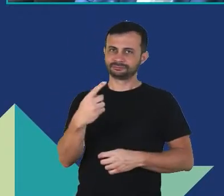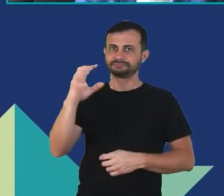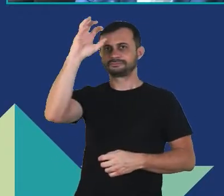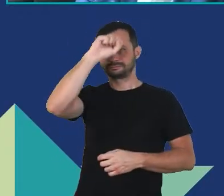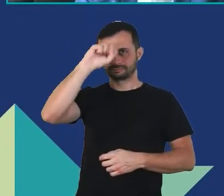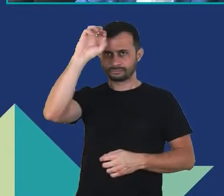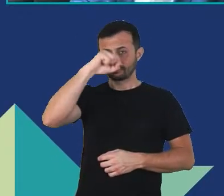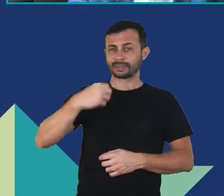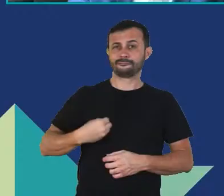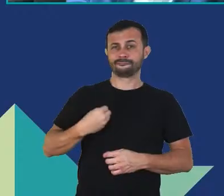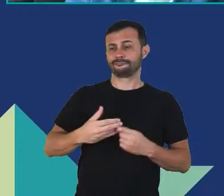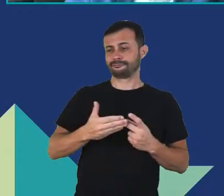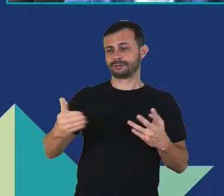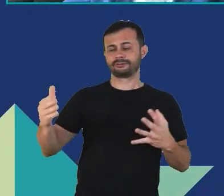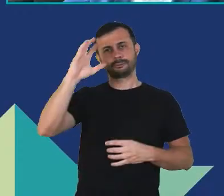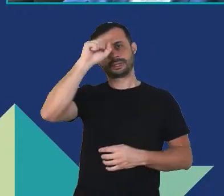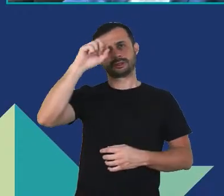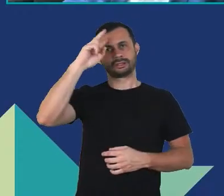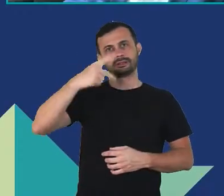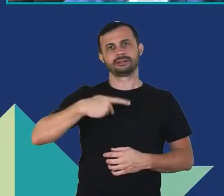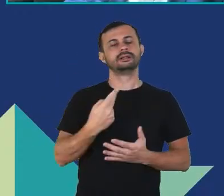Tiago, with a couple of slides.